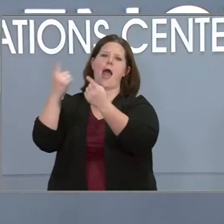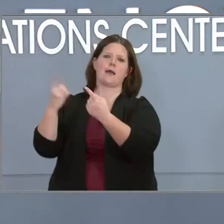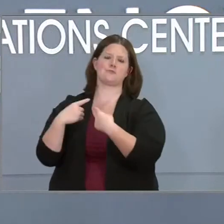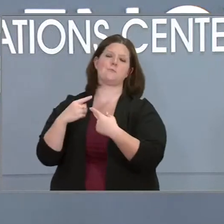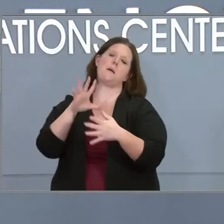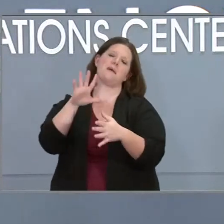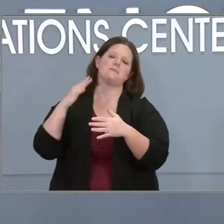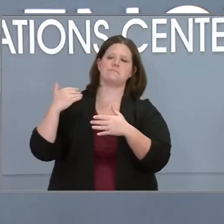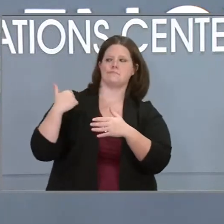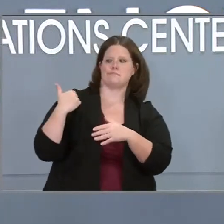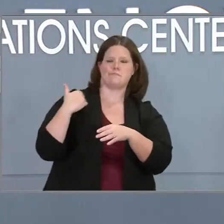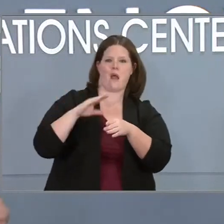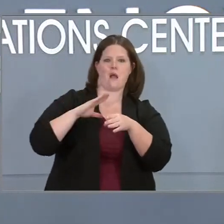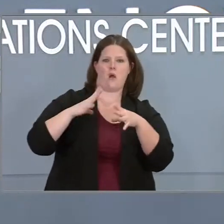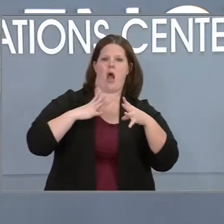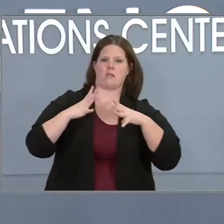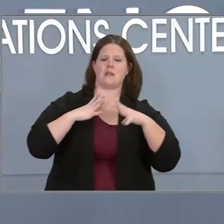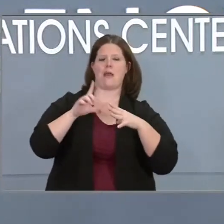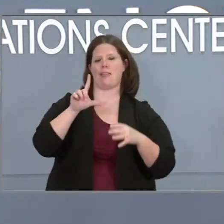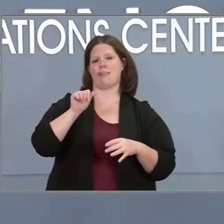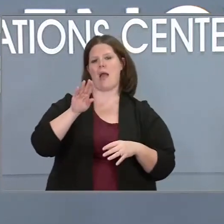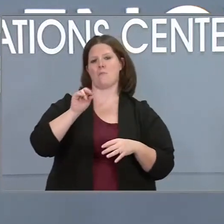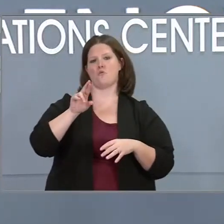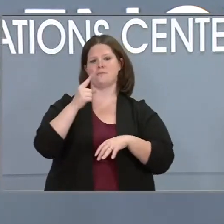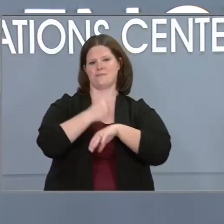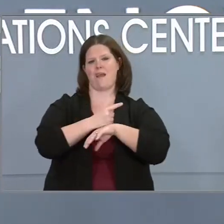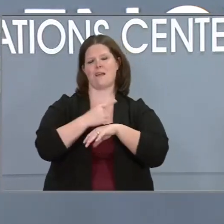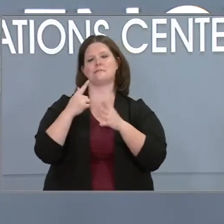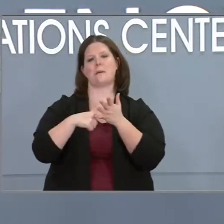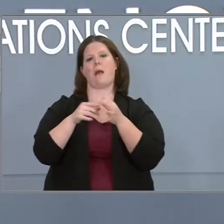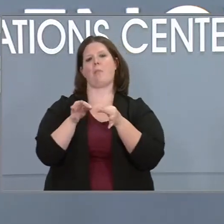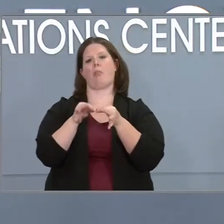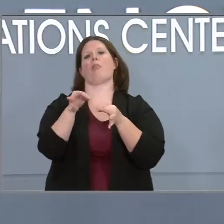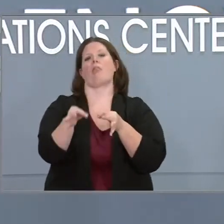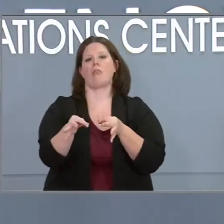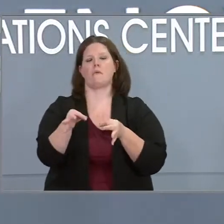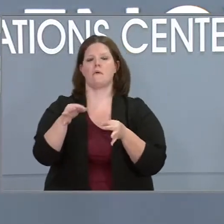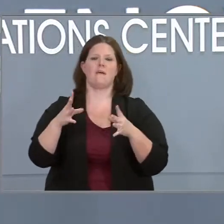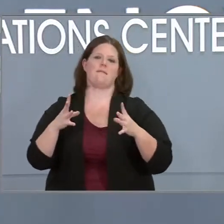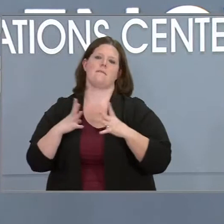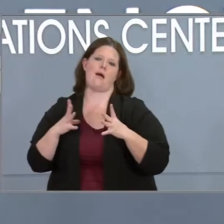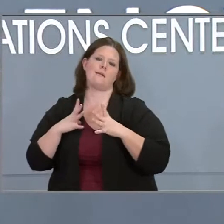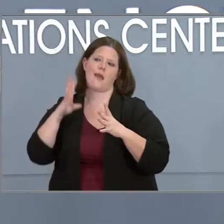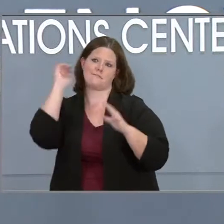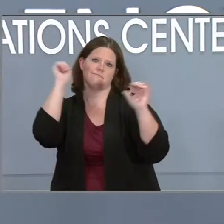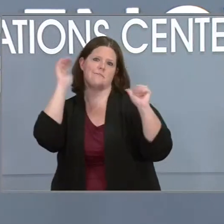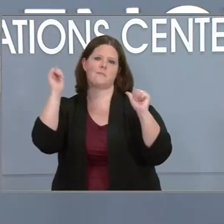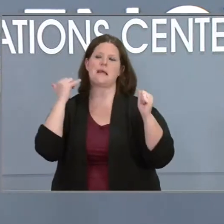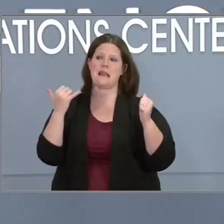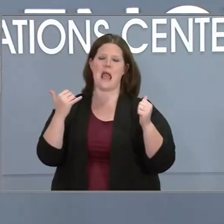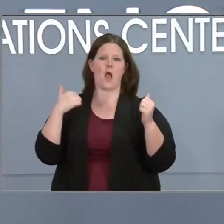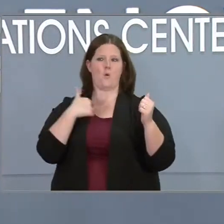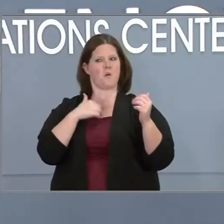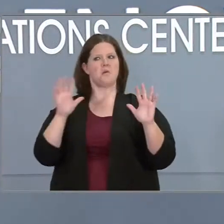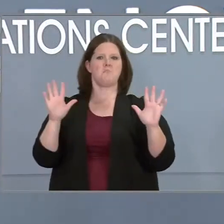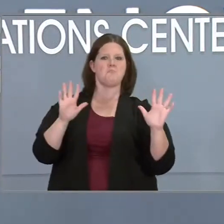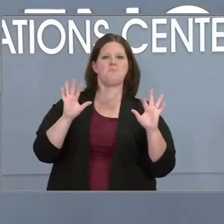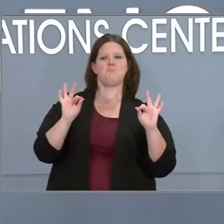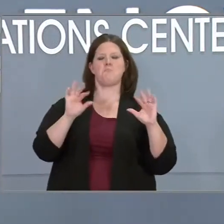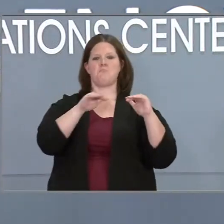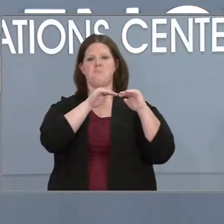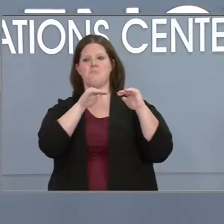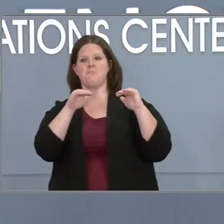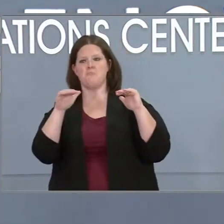holiday weekend like Labor Day, that does inch up a little bit over a holiday weekend, but, you know, we're sort of back down. And again, I've talked with some of